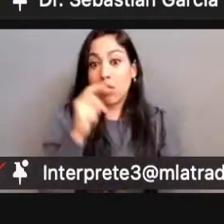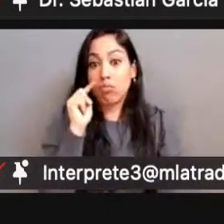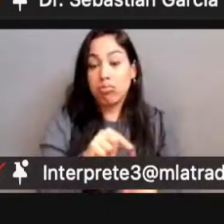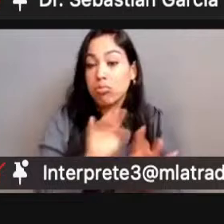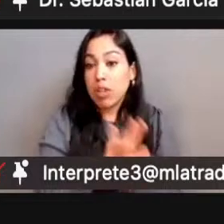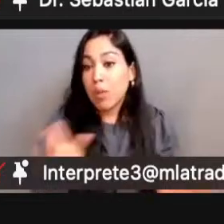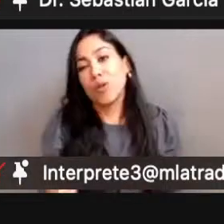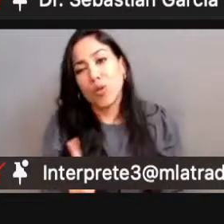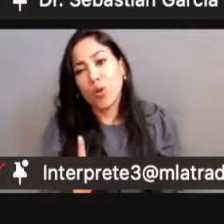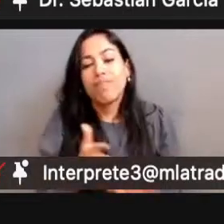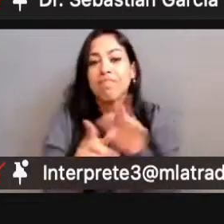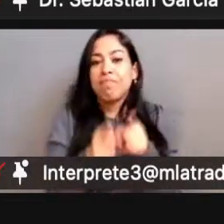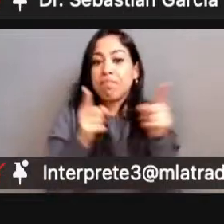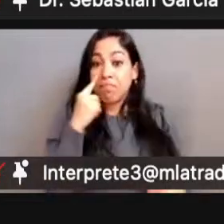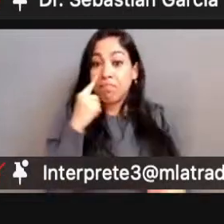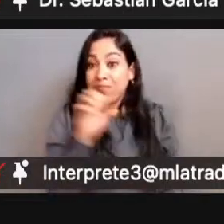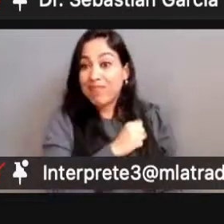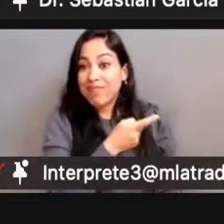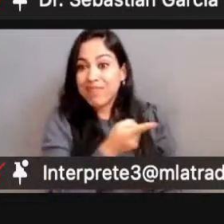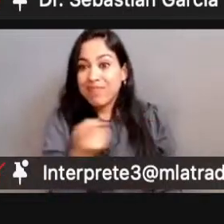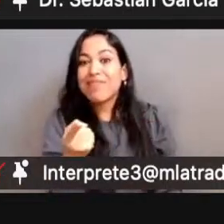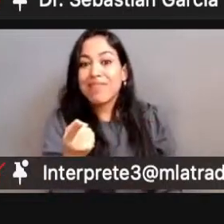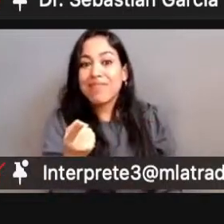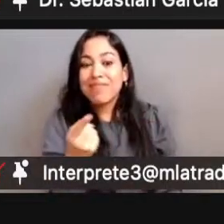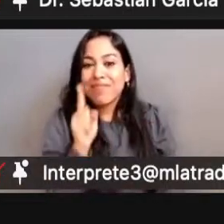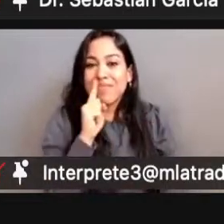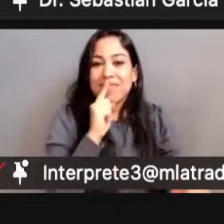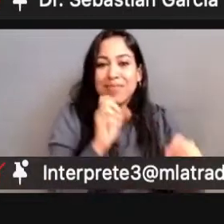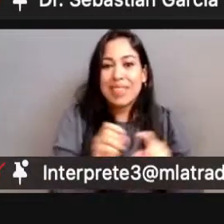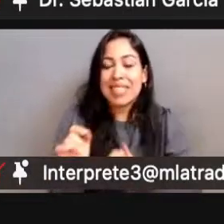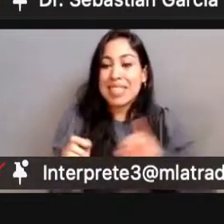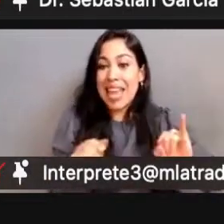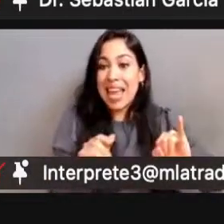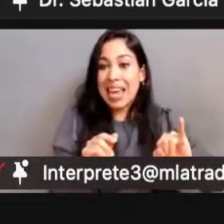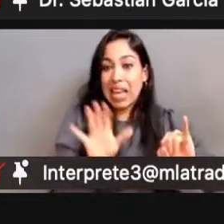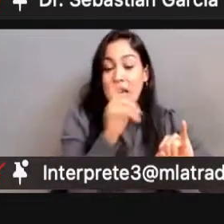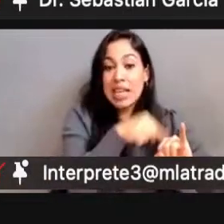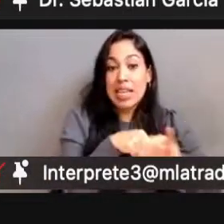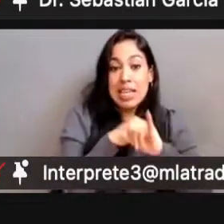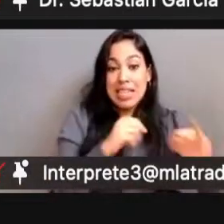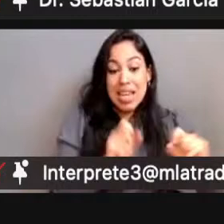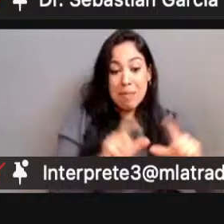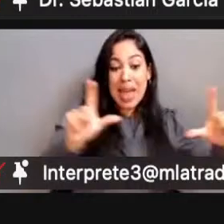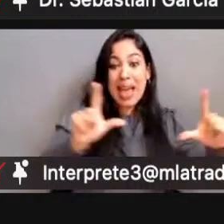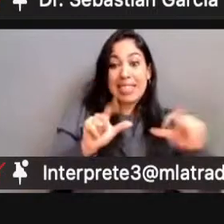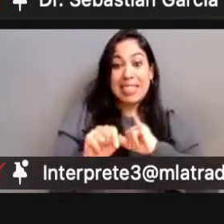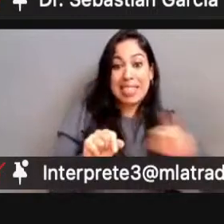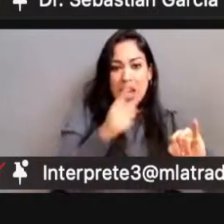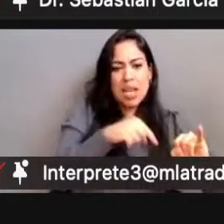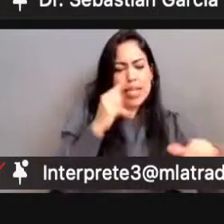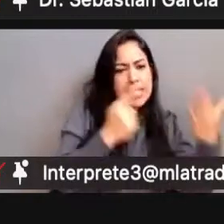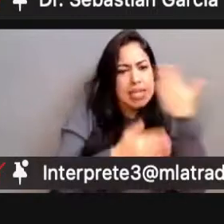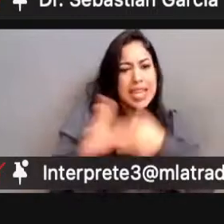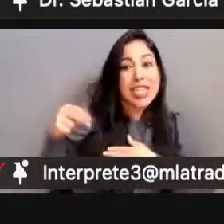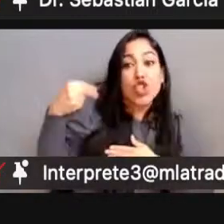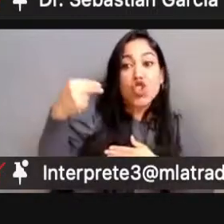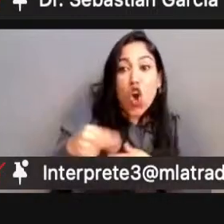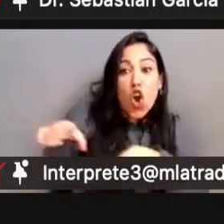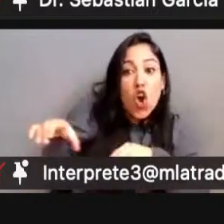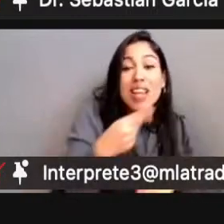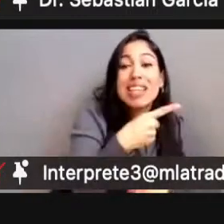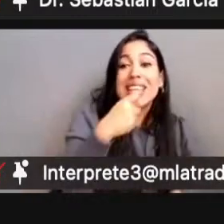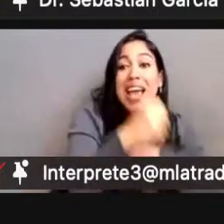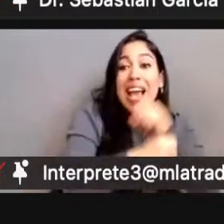gradient. You can also see in the chart to the left-hand side, this is a historical analysis